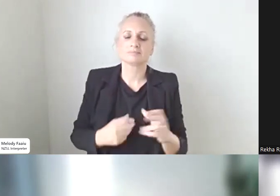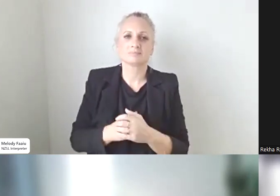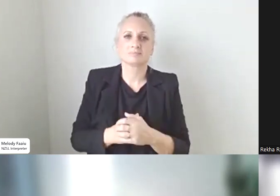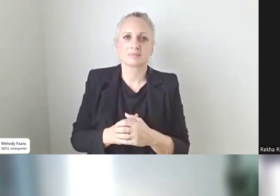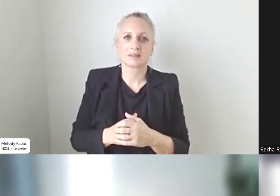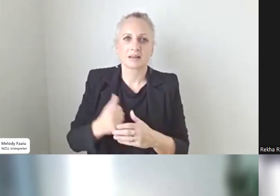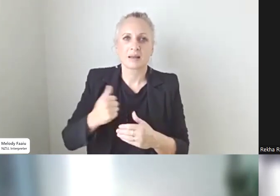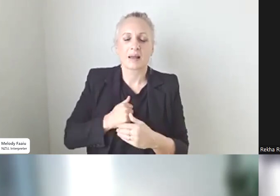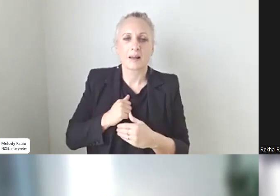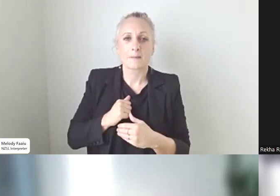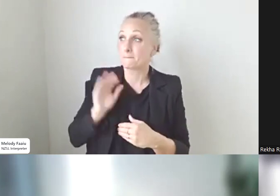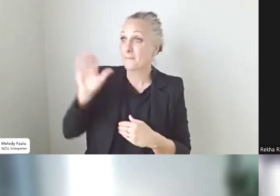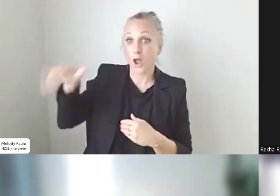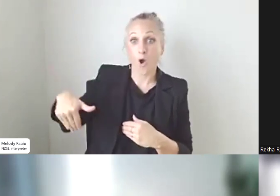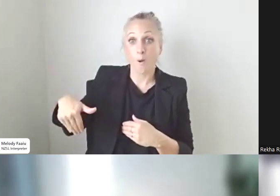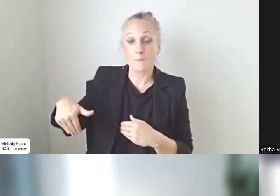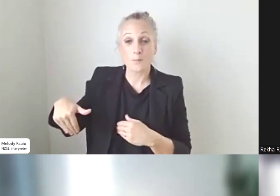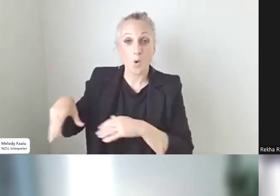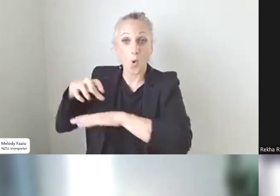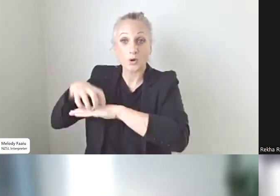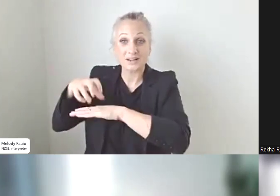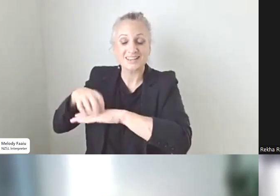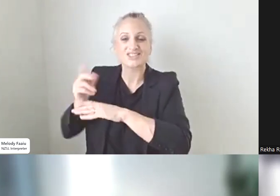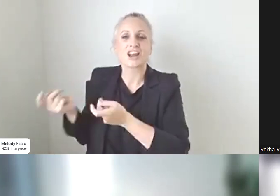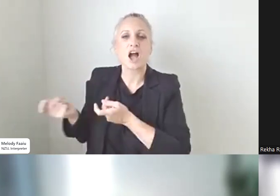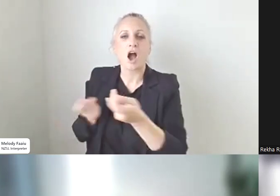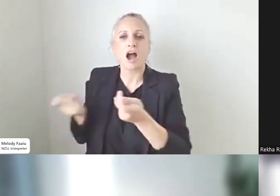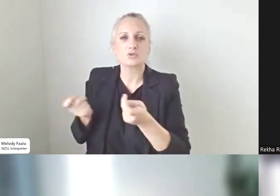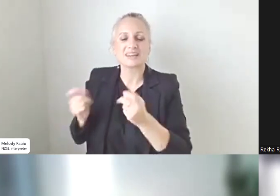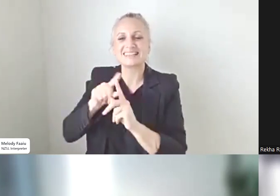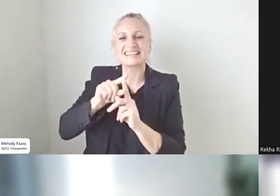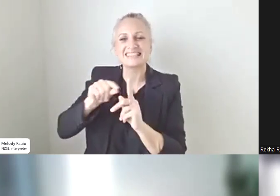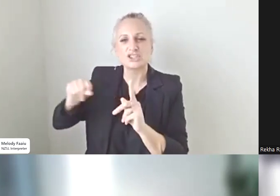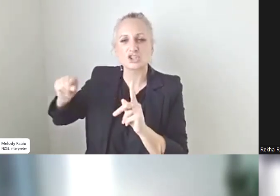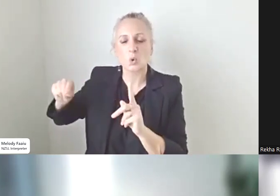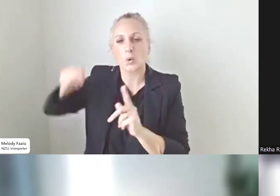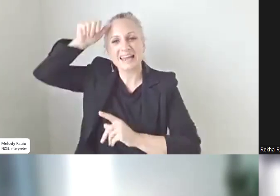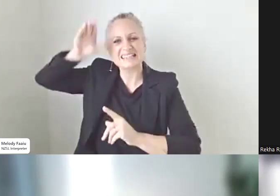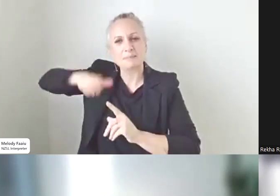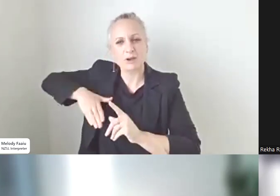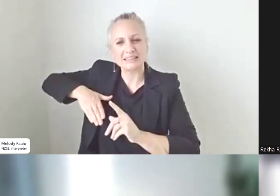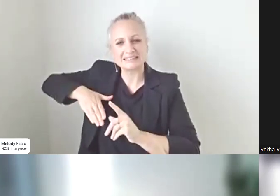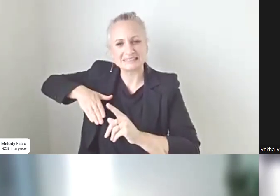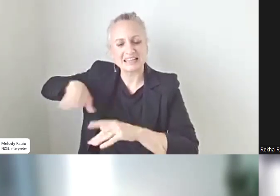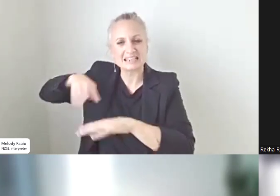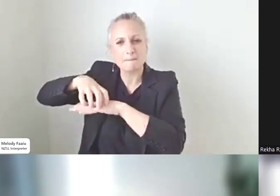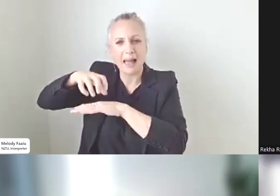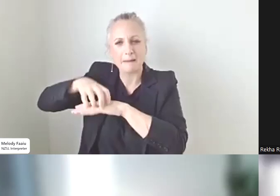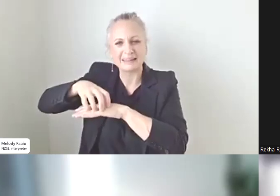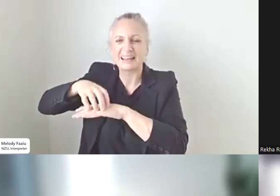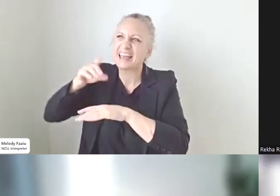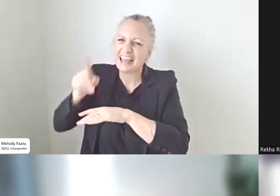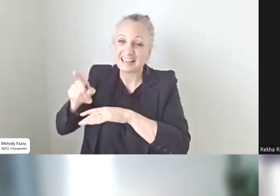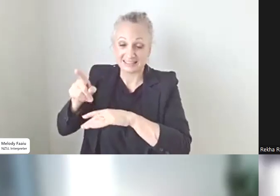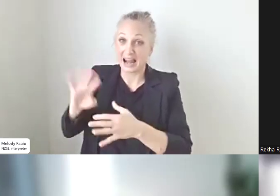organization, I direct the Digital Experience Department for Hennepin County, which is a local layer of government that doesn't really exist in New Zealand, but is